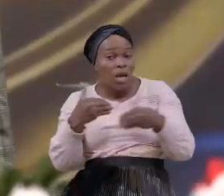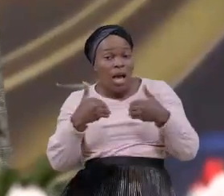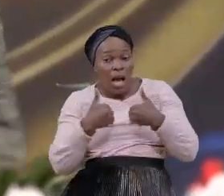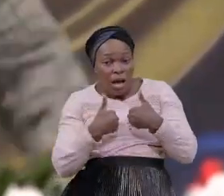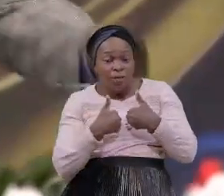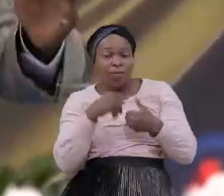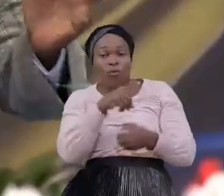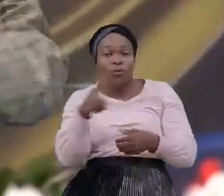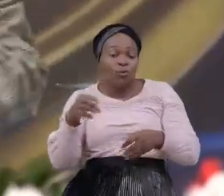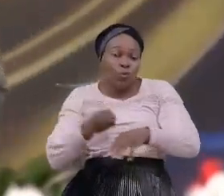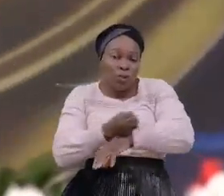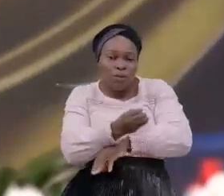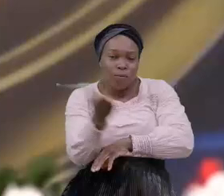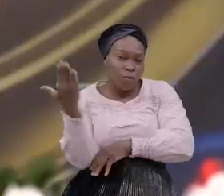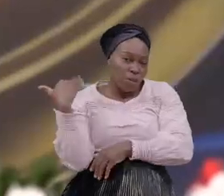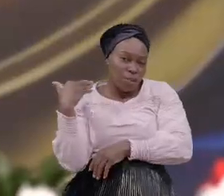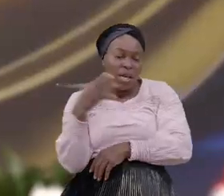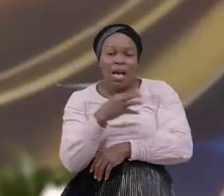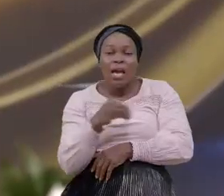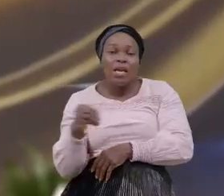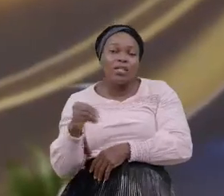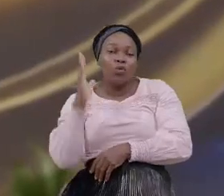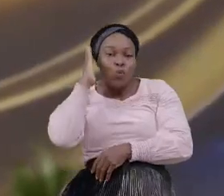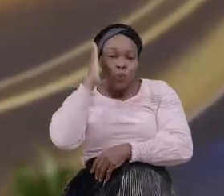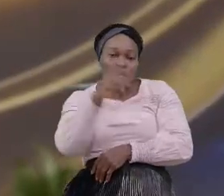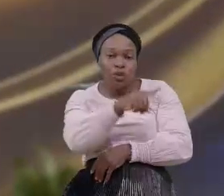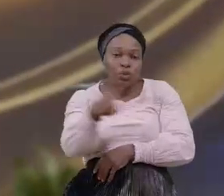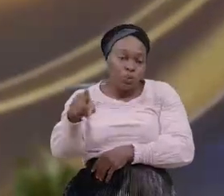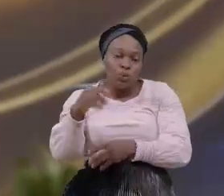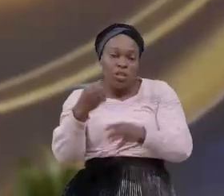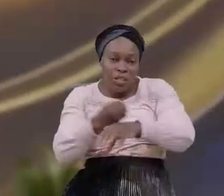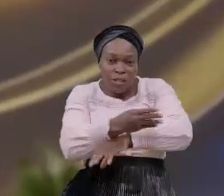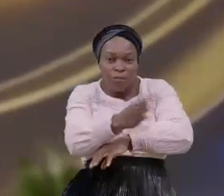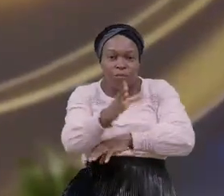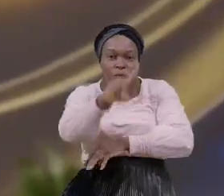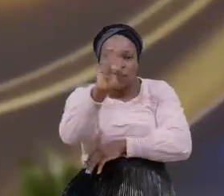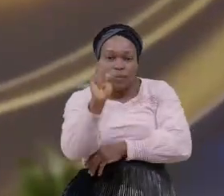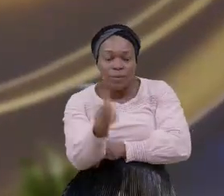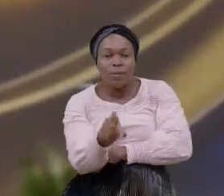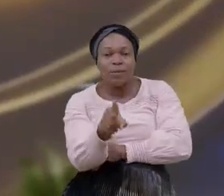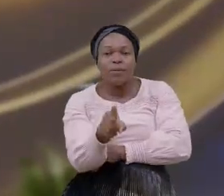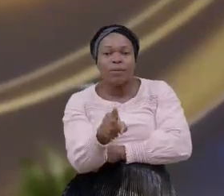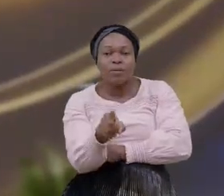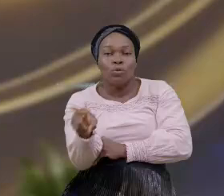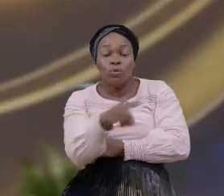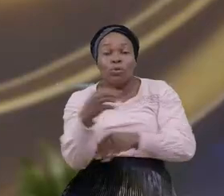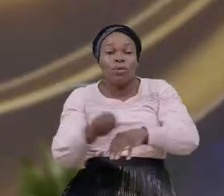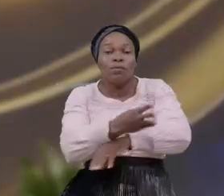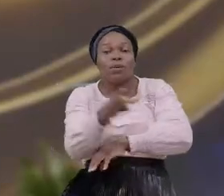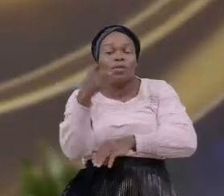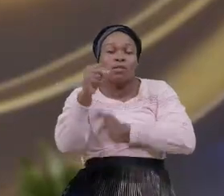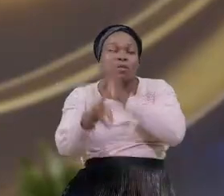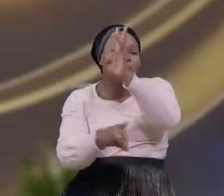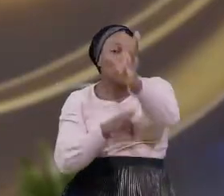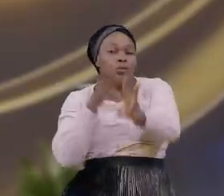influence? You'll influence your world. There'll be a new light. There'll